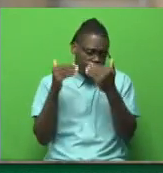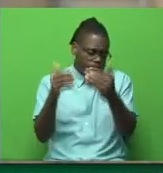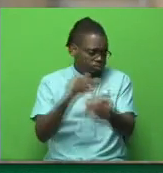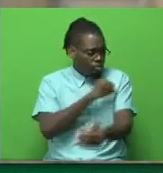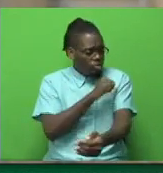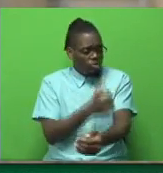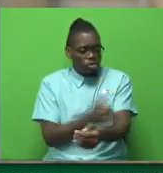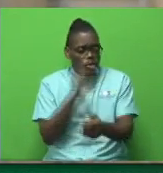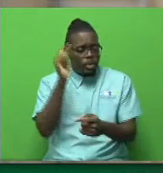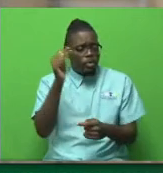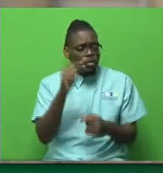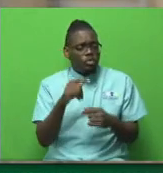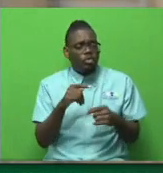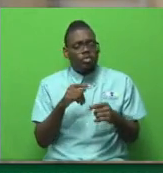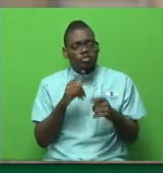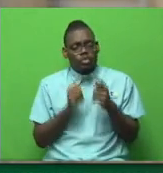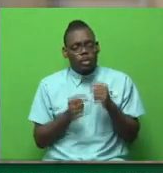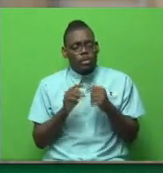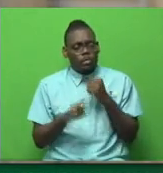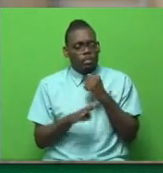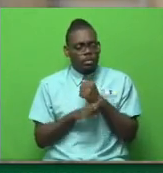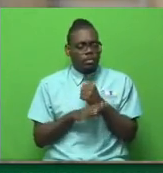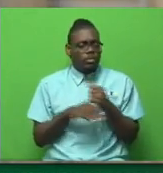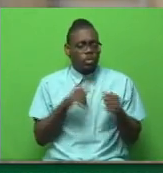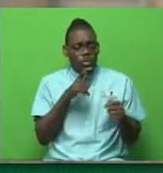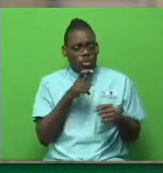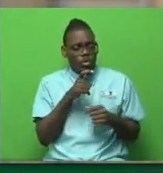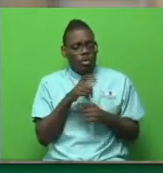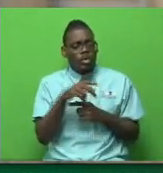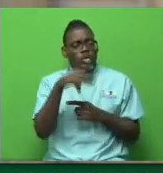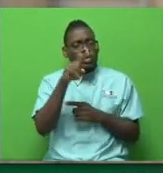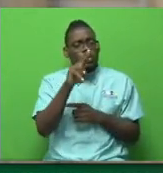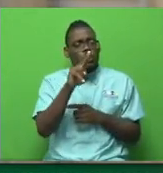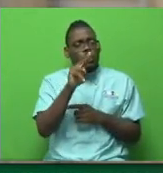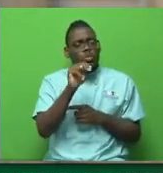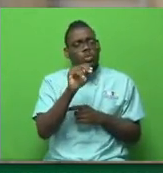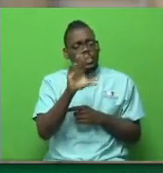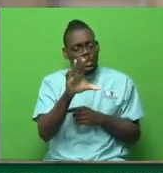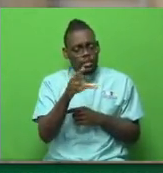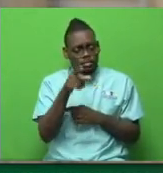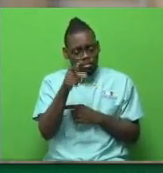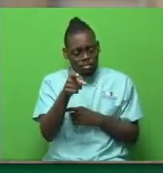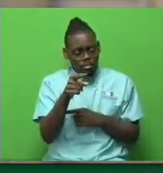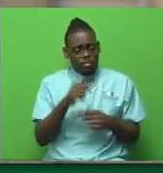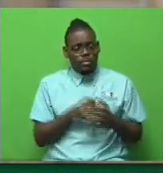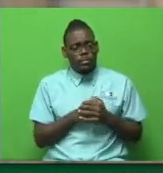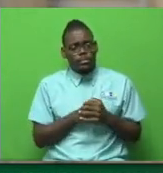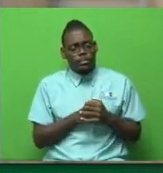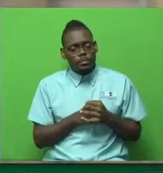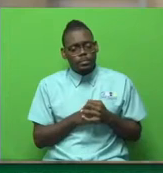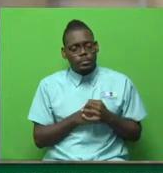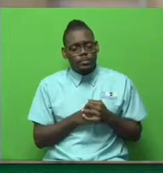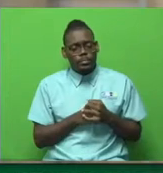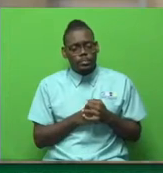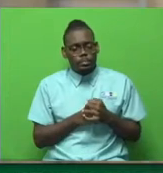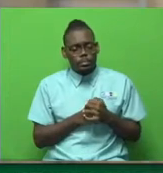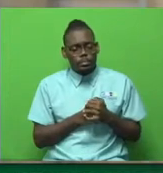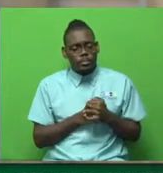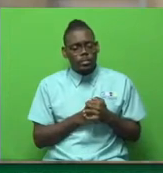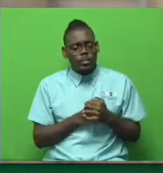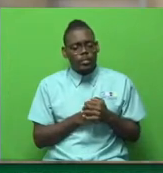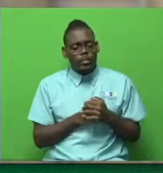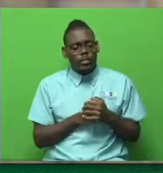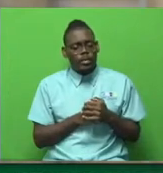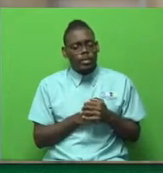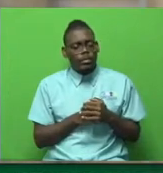opposition it's a bagel allocation in 2022 Madam speaker we allocated